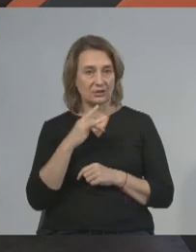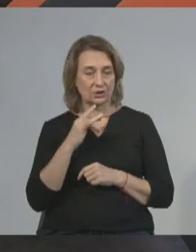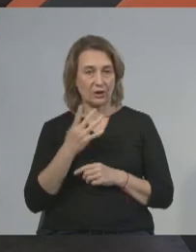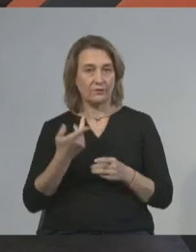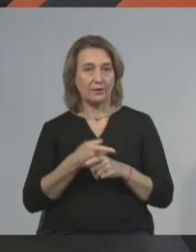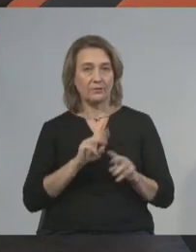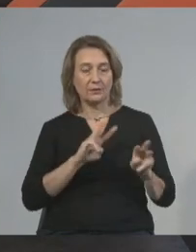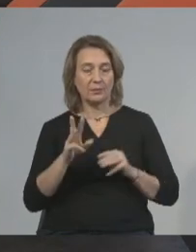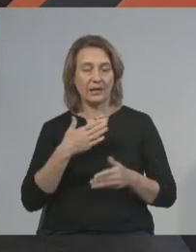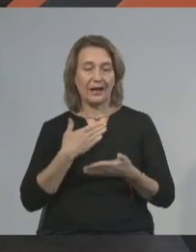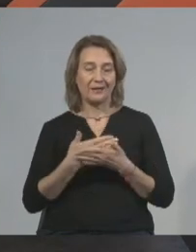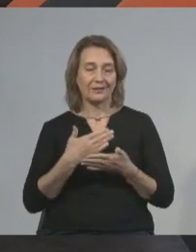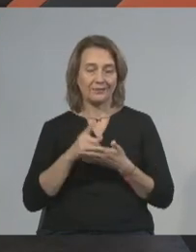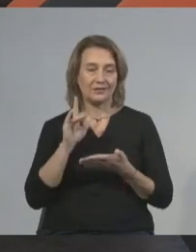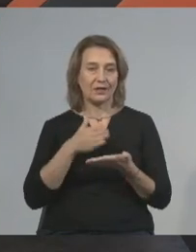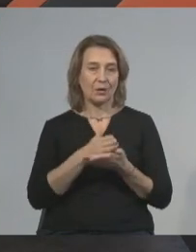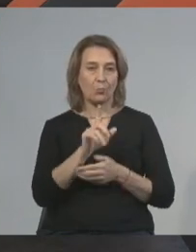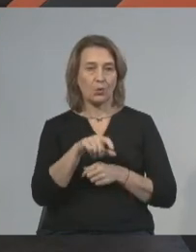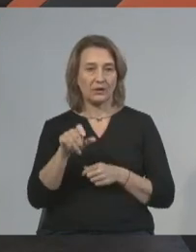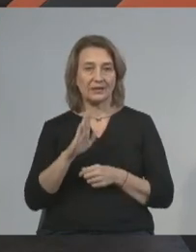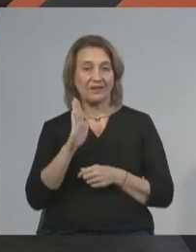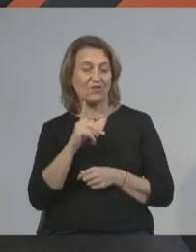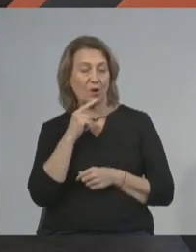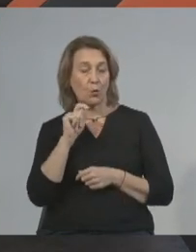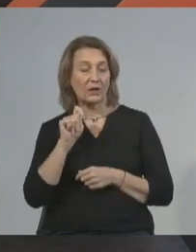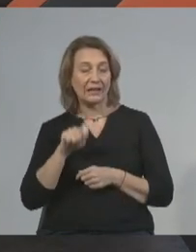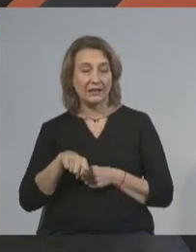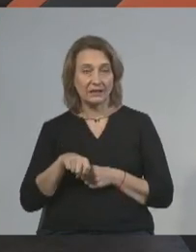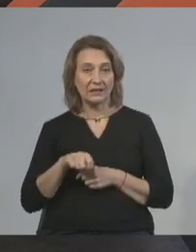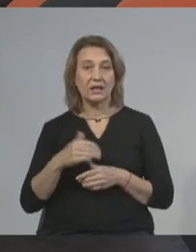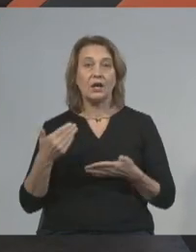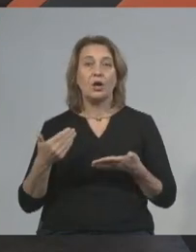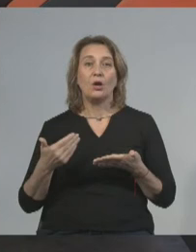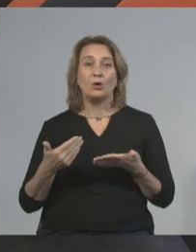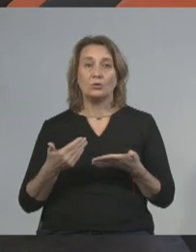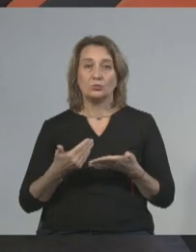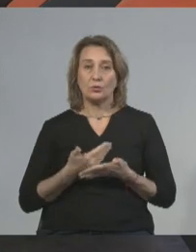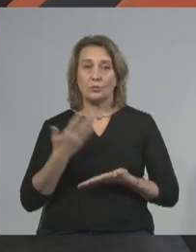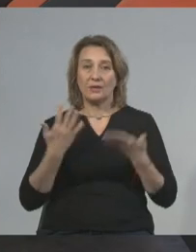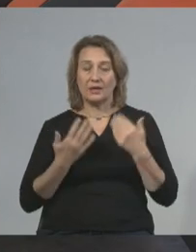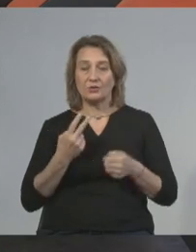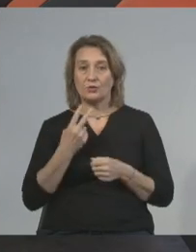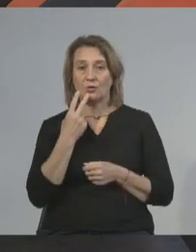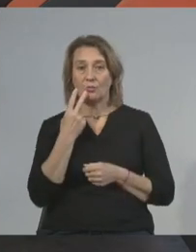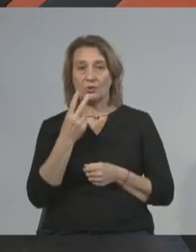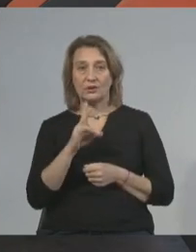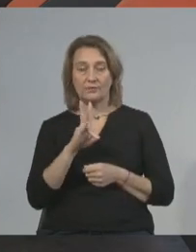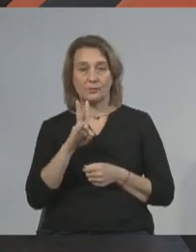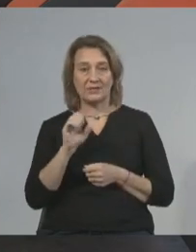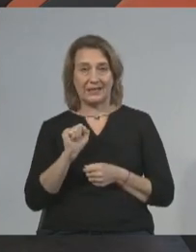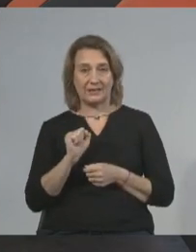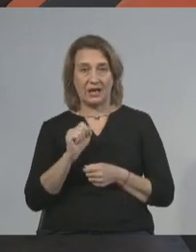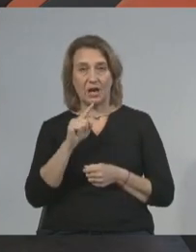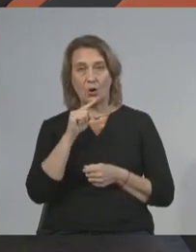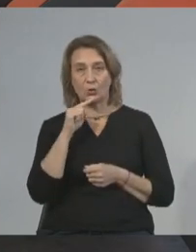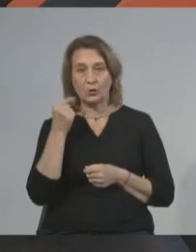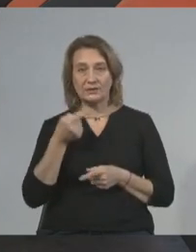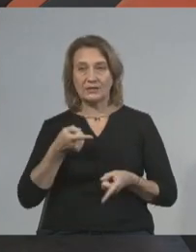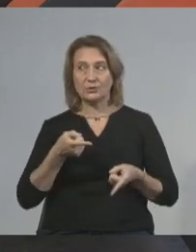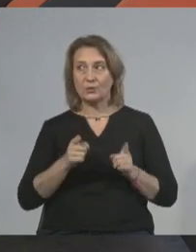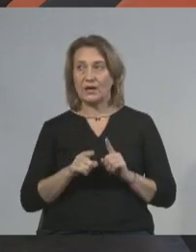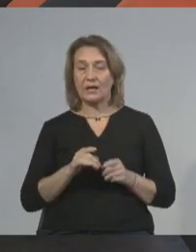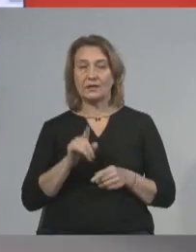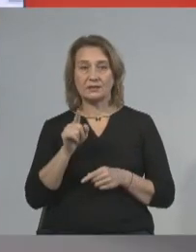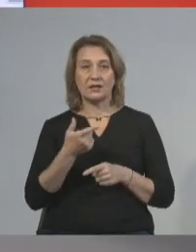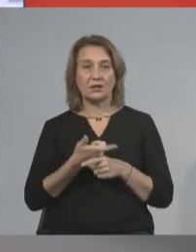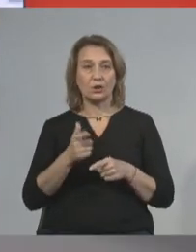fifth key narrative is that the us controls media and activist ukraine if you take